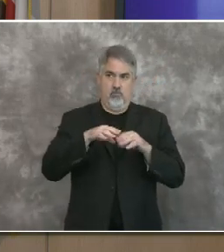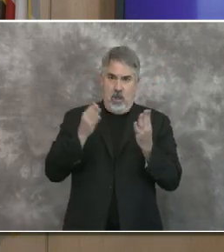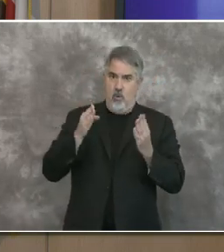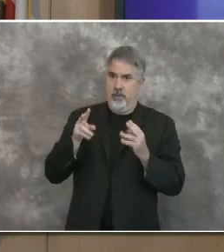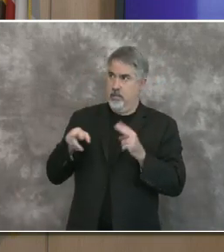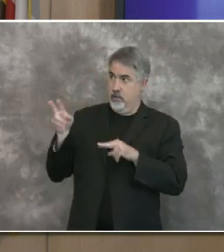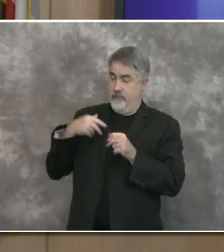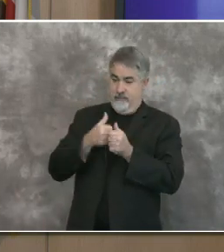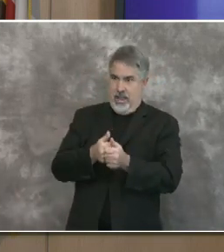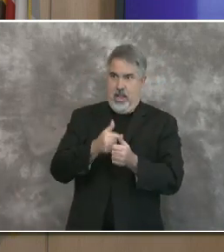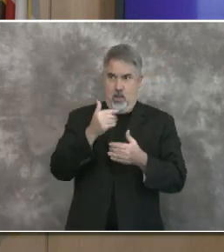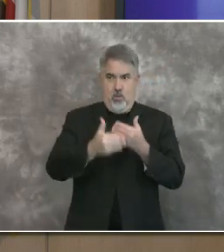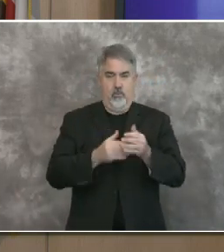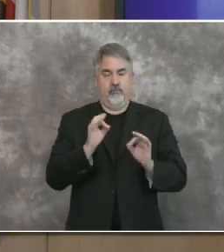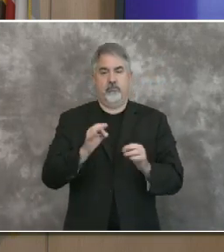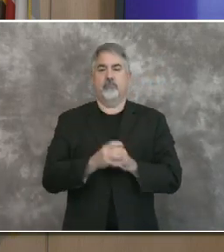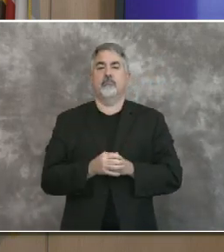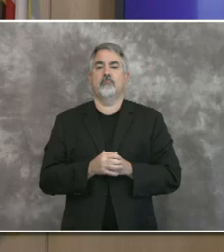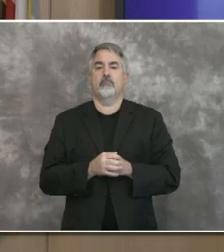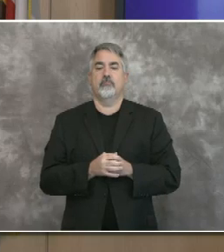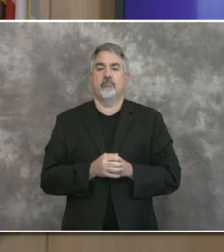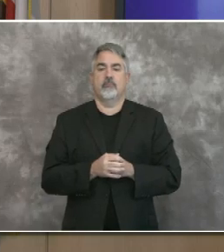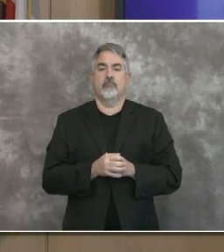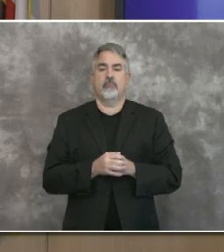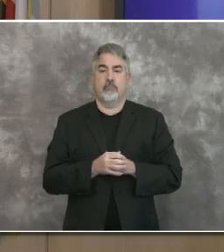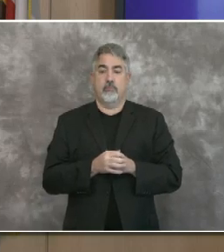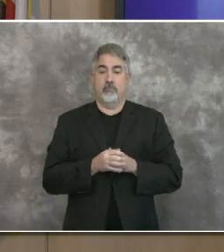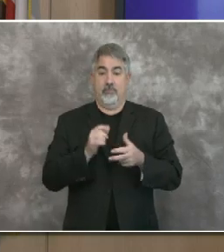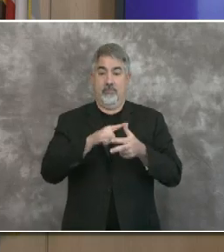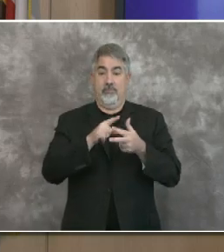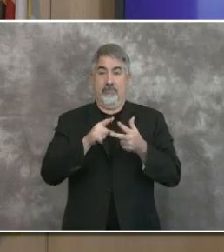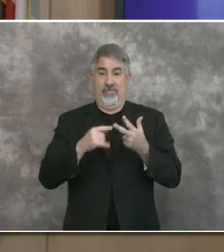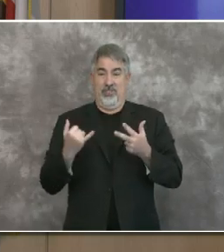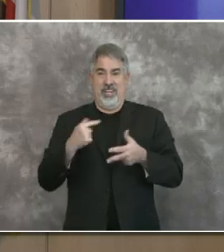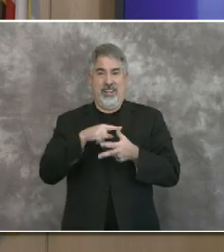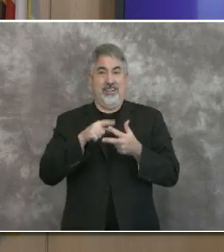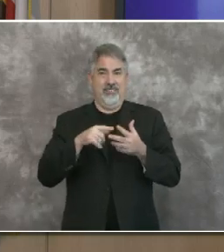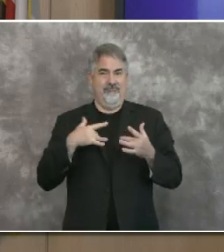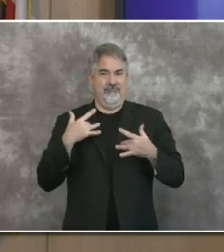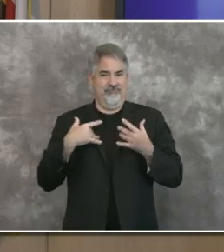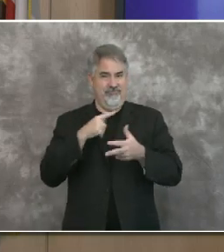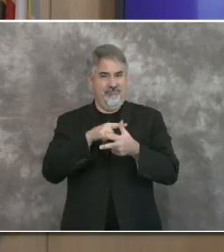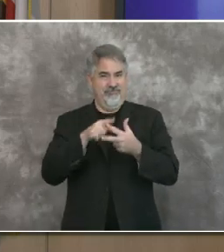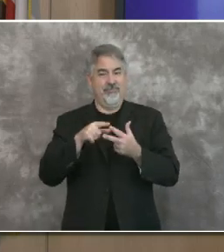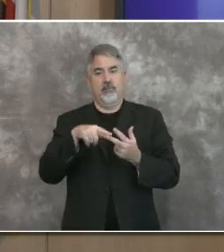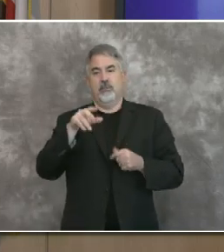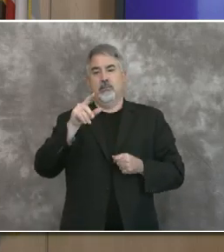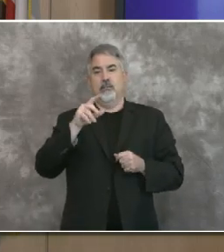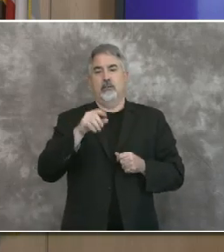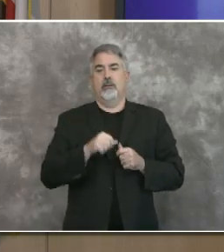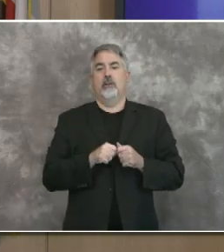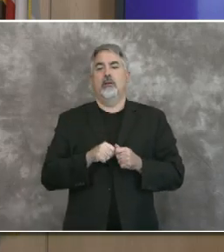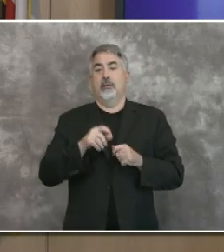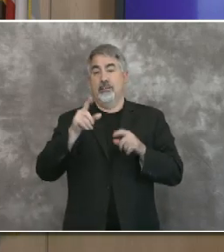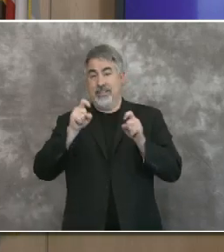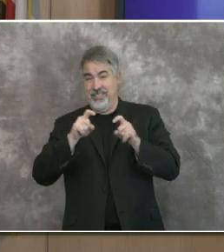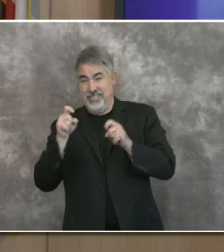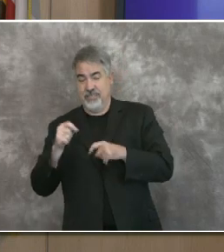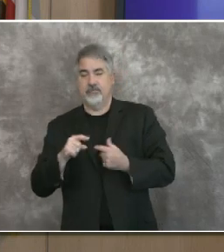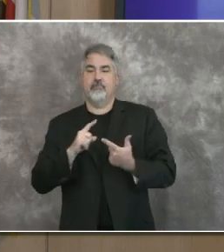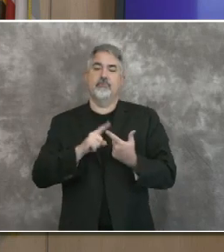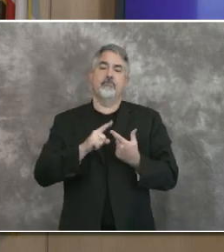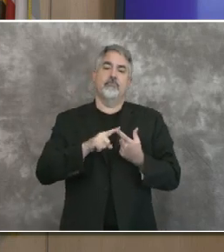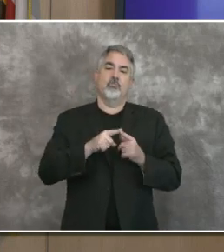efforts around testing, tracing, and treatment, which is a vital cornerstone of what we are doing. And we continue to build up our